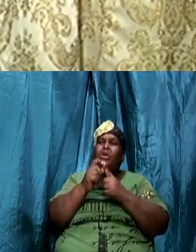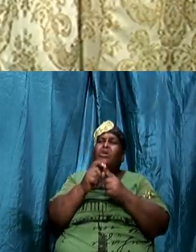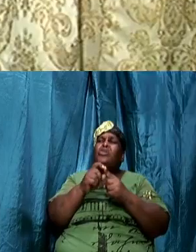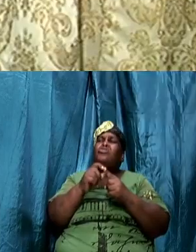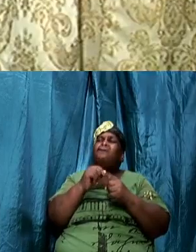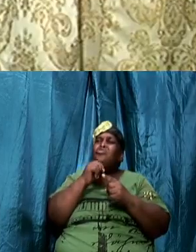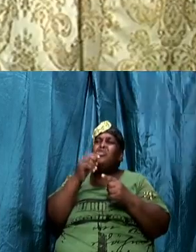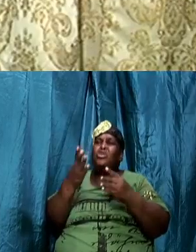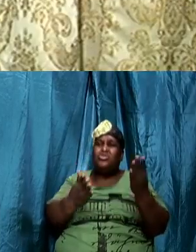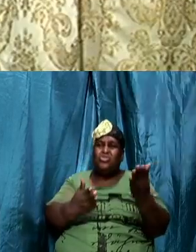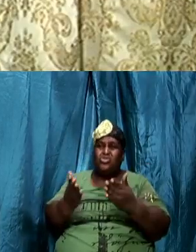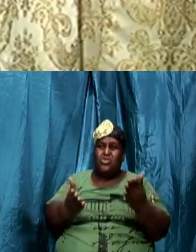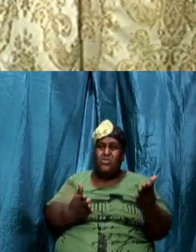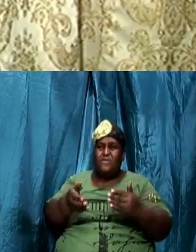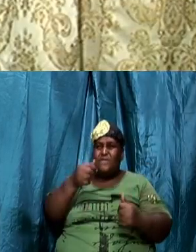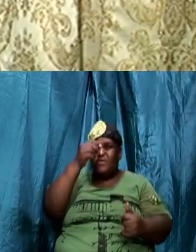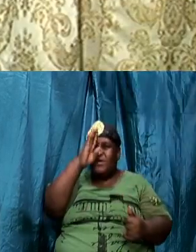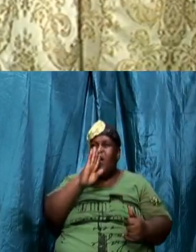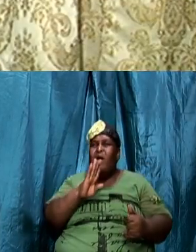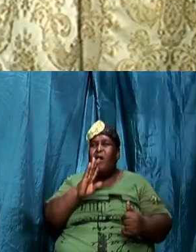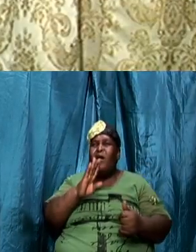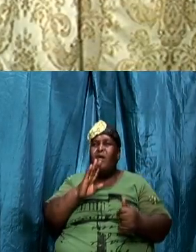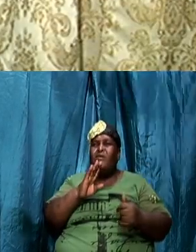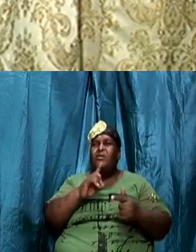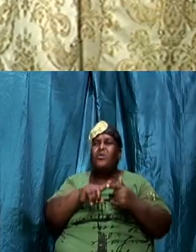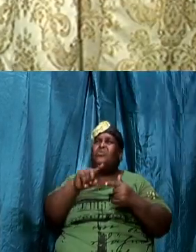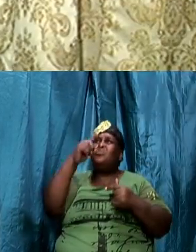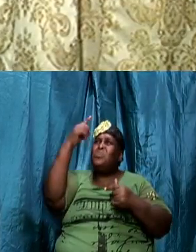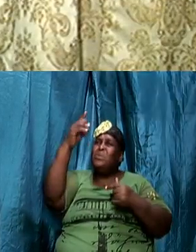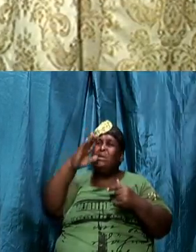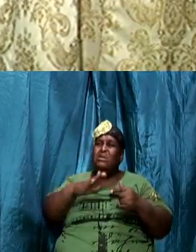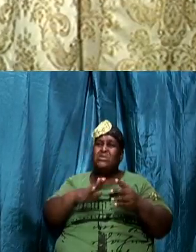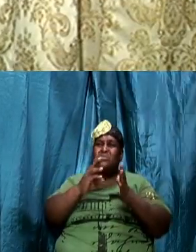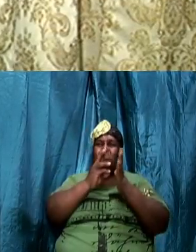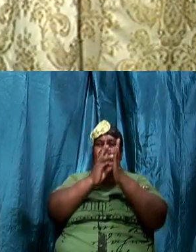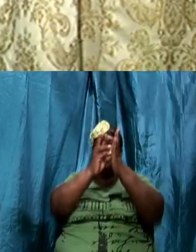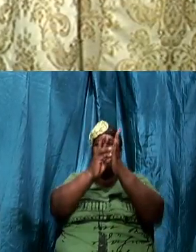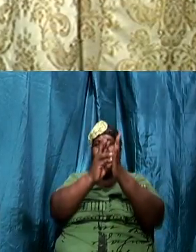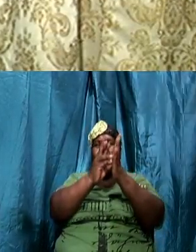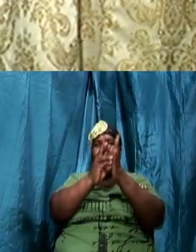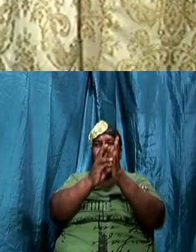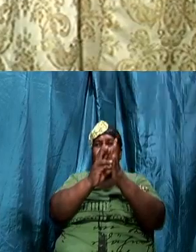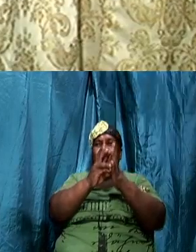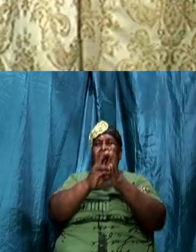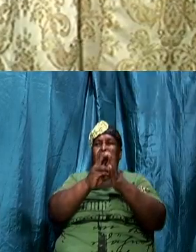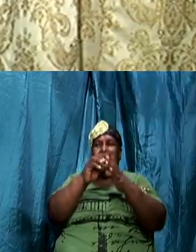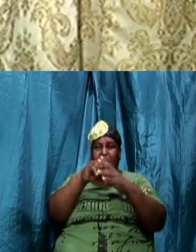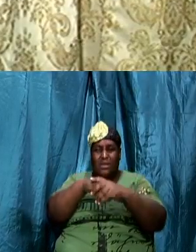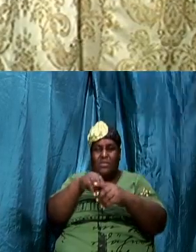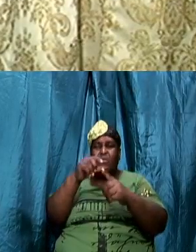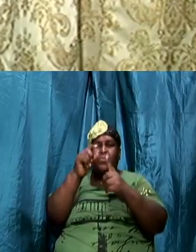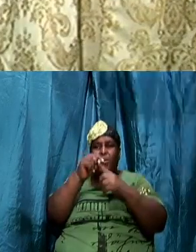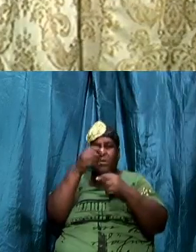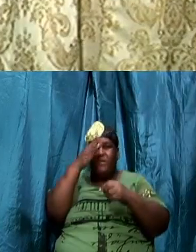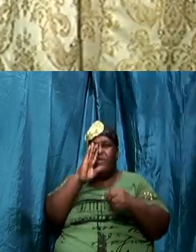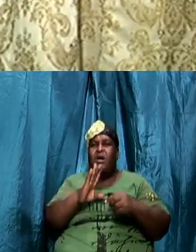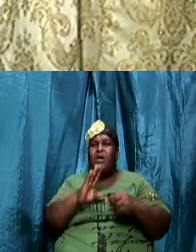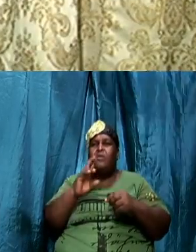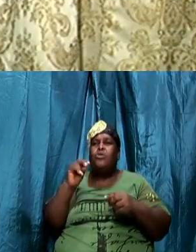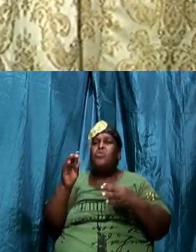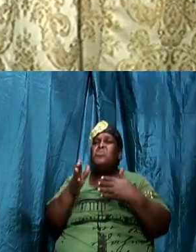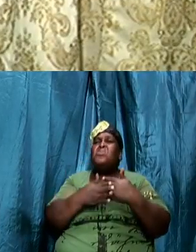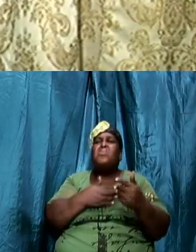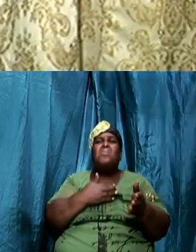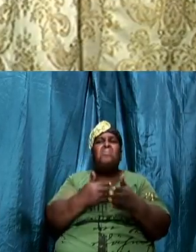God according to his precepts based on the word, then it don't matter if